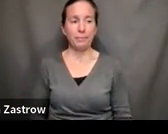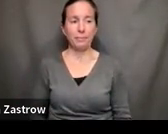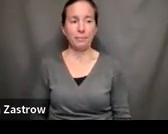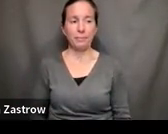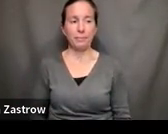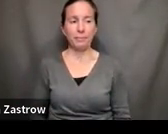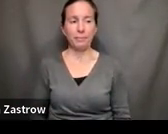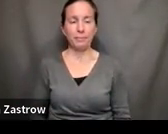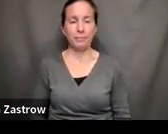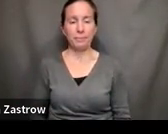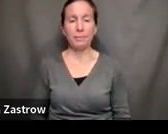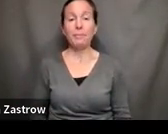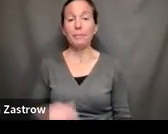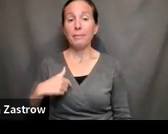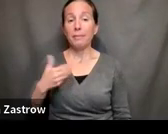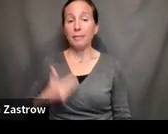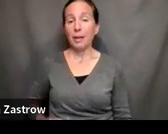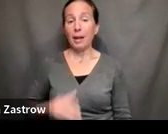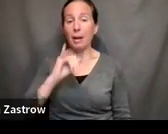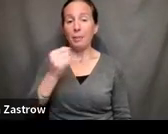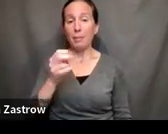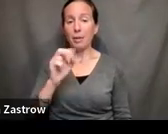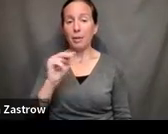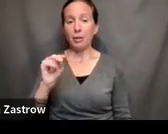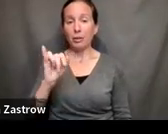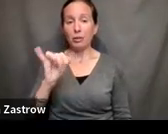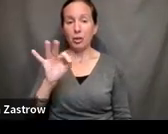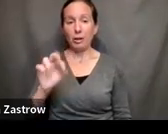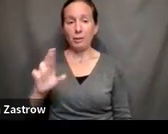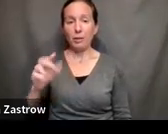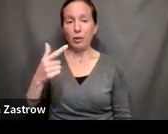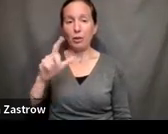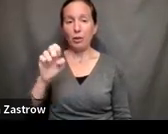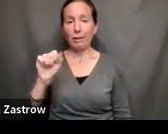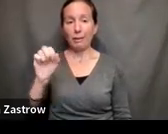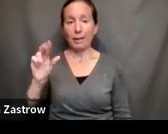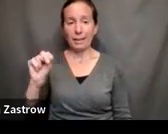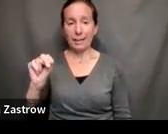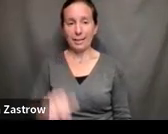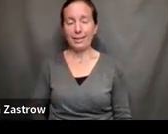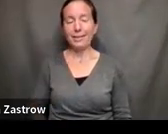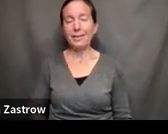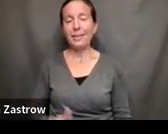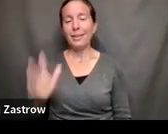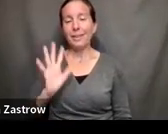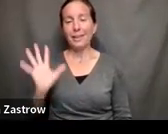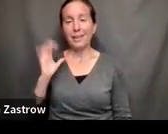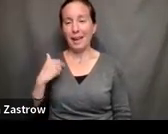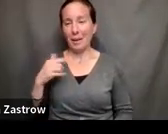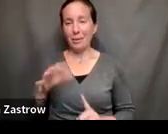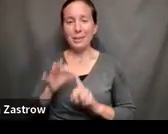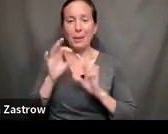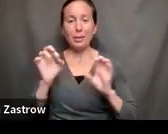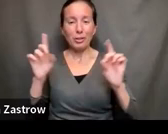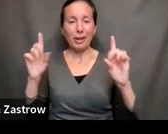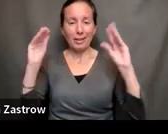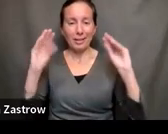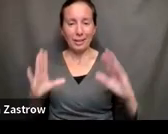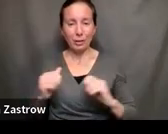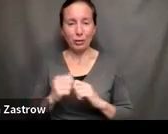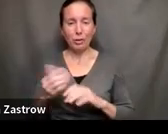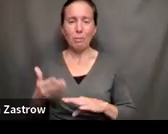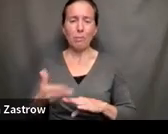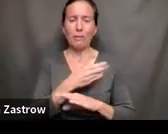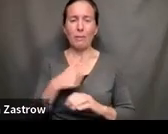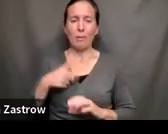So I am Jennifer Gleason. Like the rest of the team, I was a special education teacher before joining